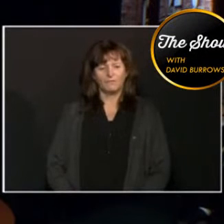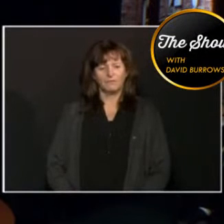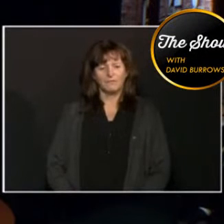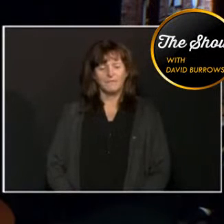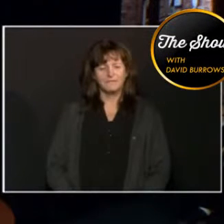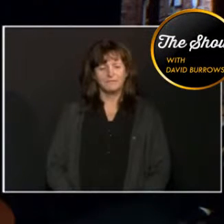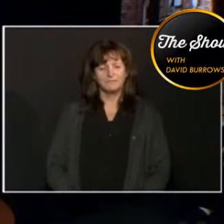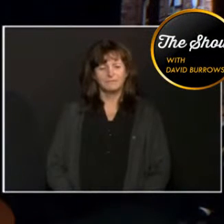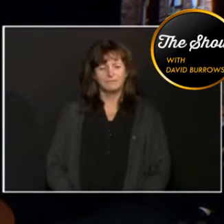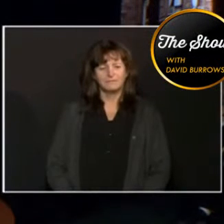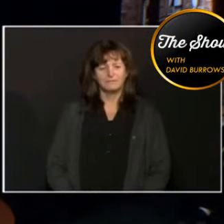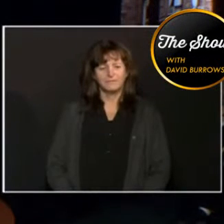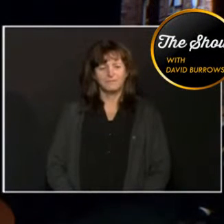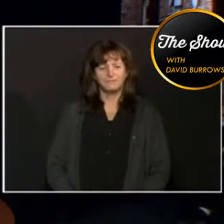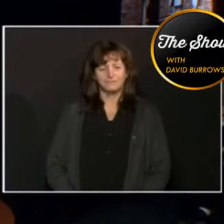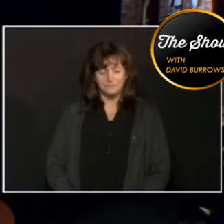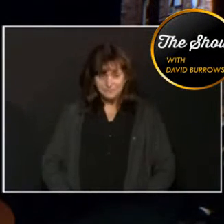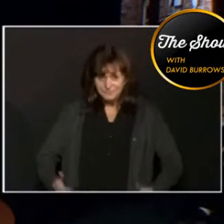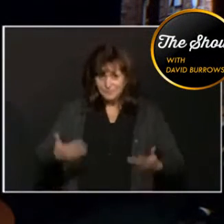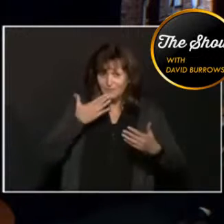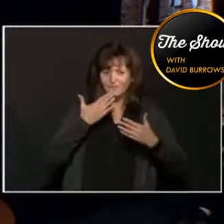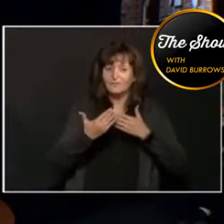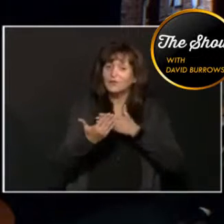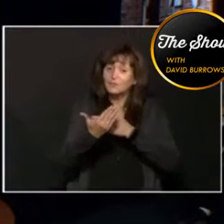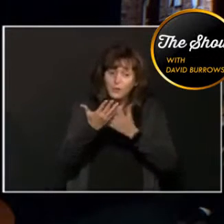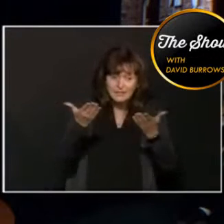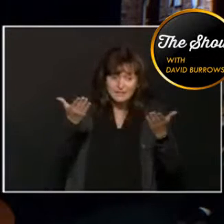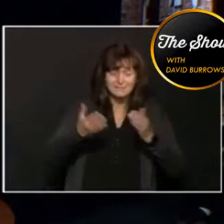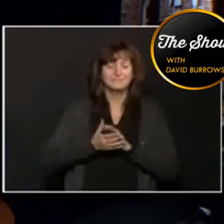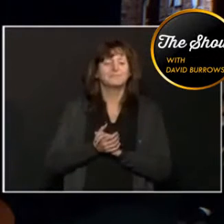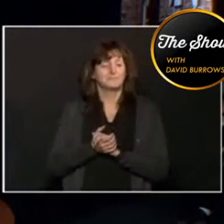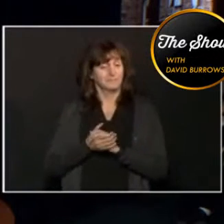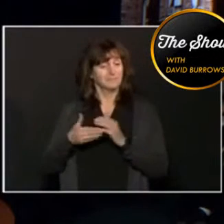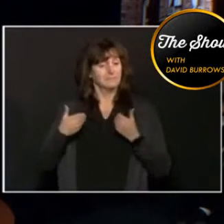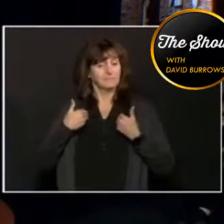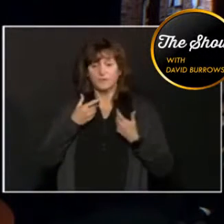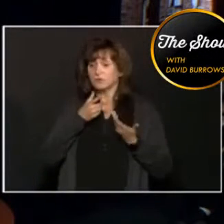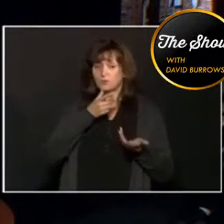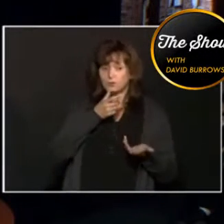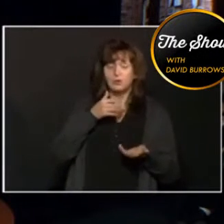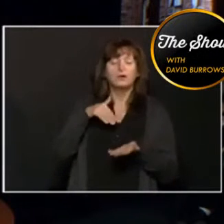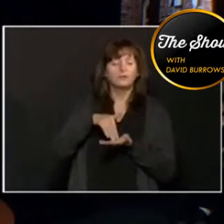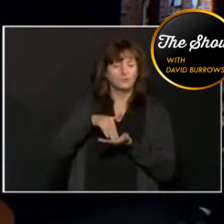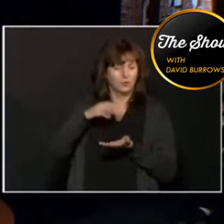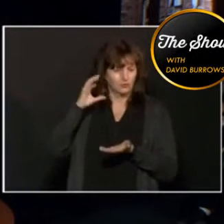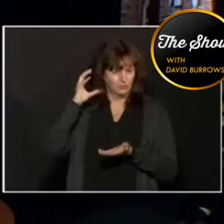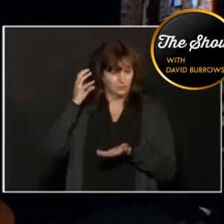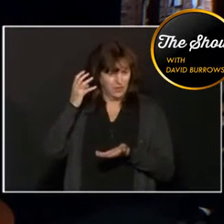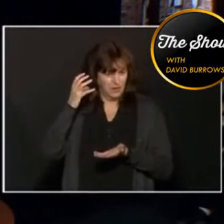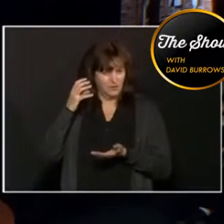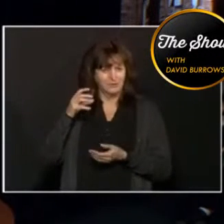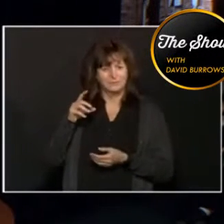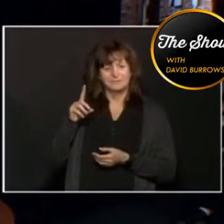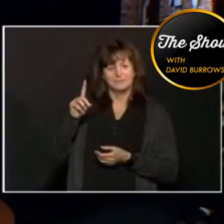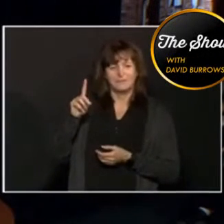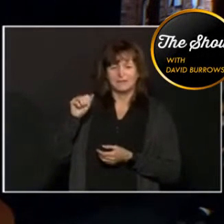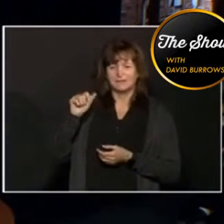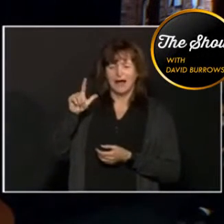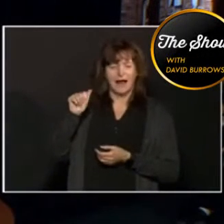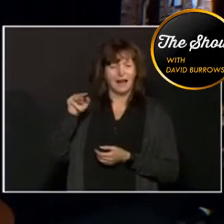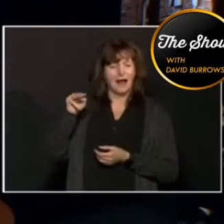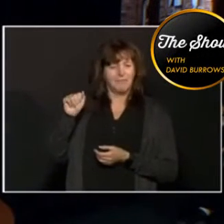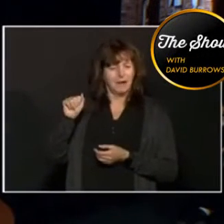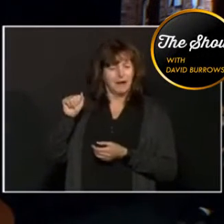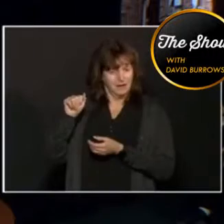Thank you. Good morning, it's Steini Brown from the Dalla Lana School of Public Health at the University of Toronto. Before we start today's